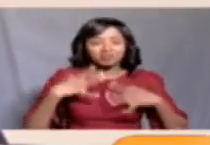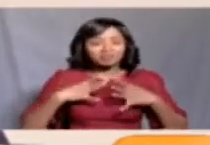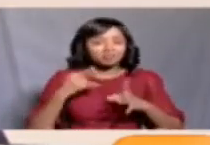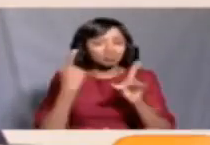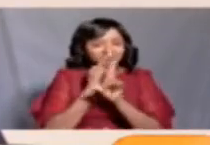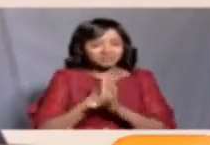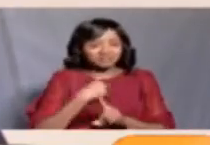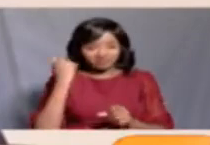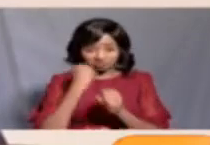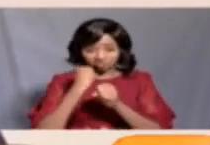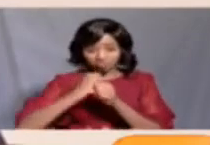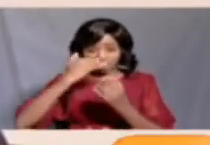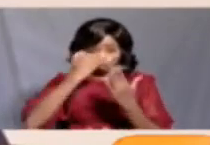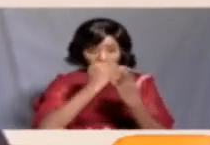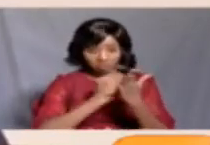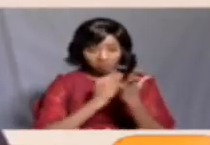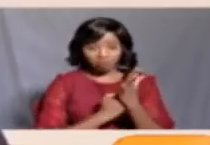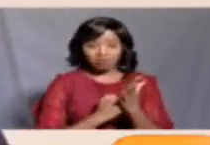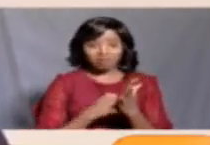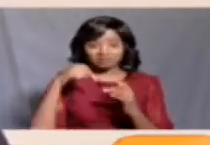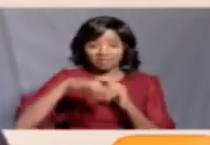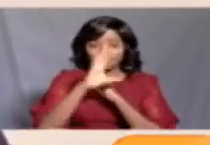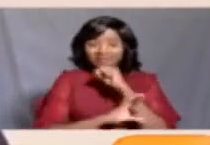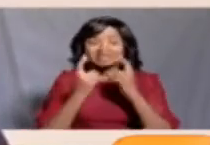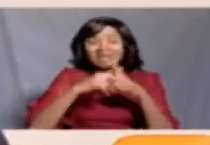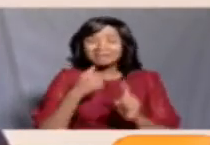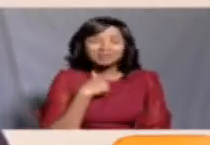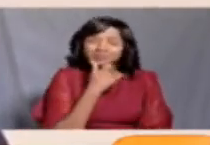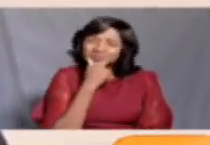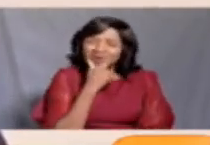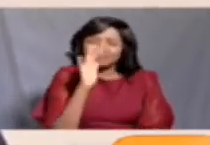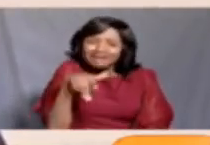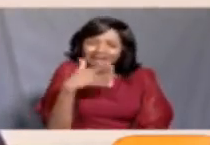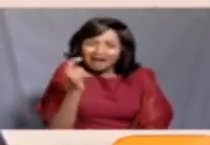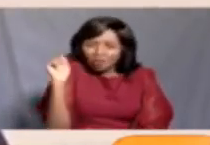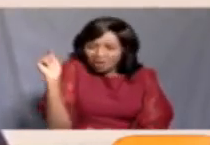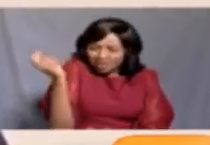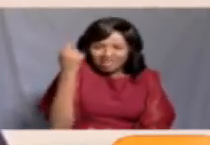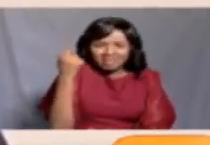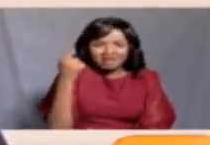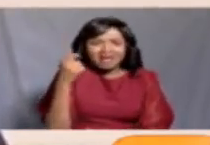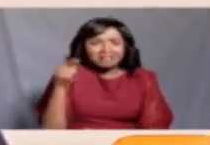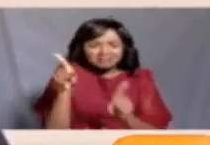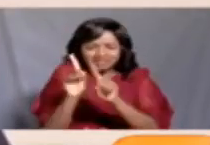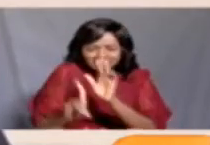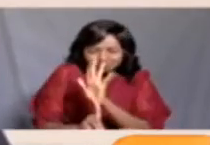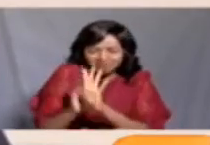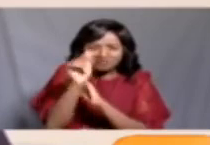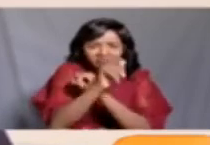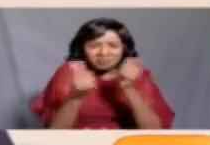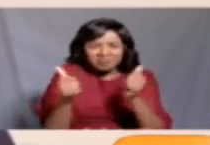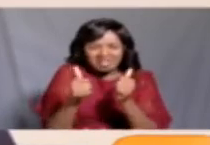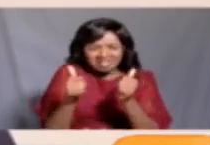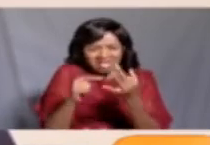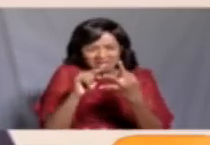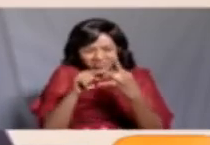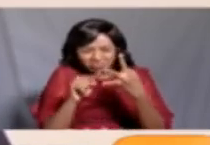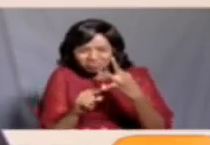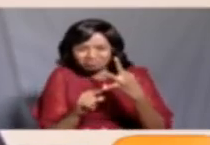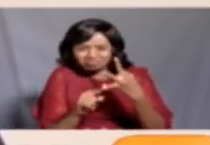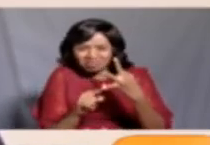country. The question becomes, how can we develop as a country economically and politically, but then leave our people behind